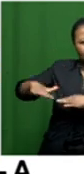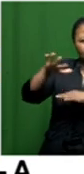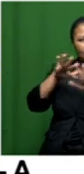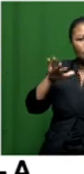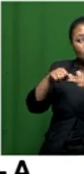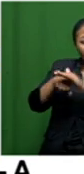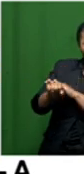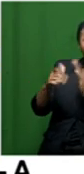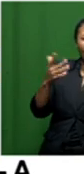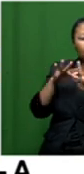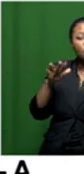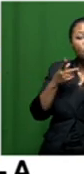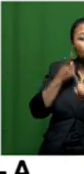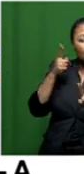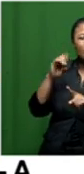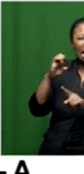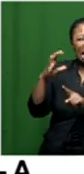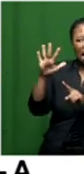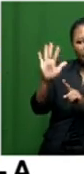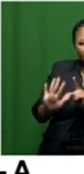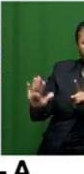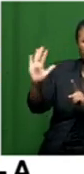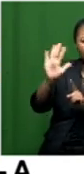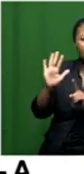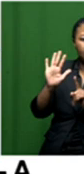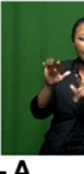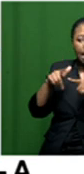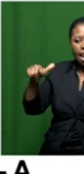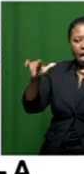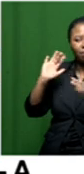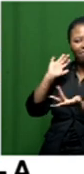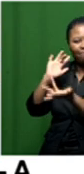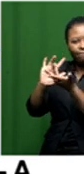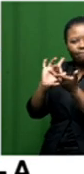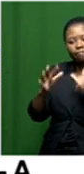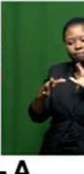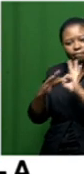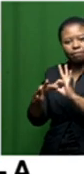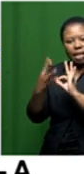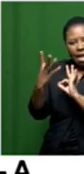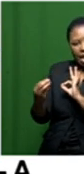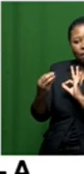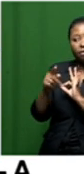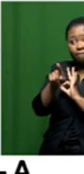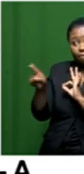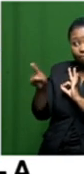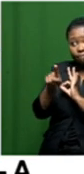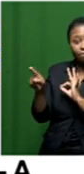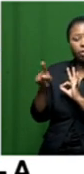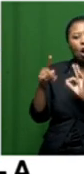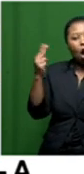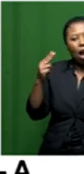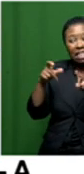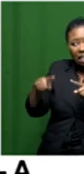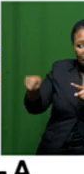Eastern Cape or come from the Eastern Cape diaspora. People who have connections to the land, and we really wanted people to be able to, or rather the occupants, the artists,